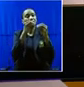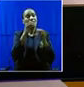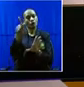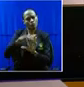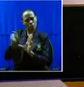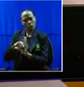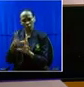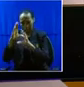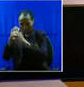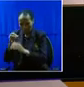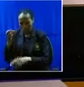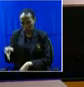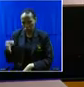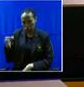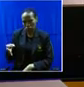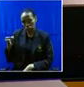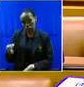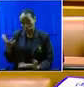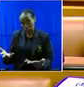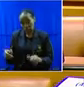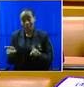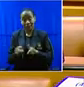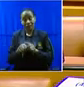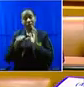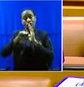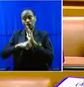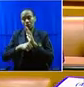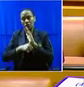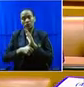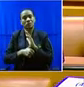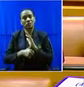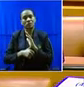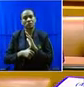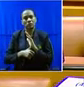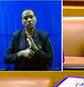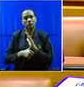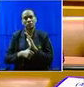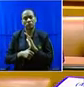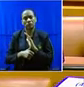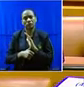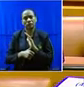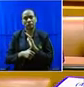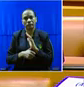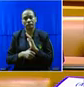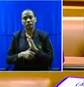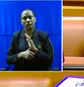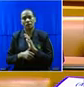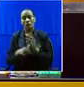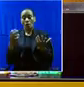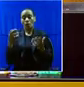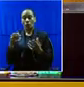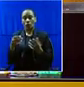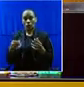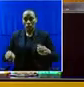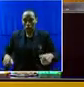rail, including through granting third-party access to the core rail network and